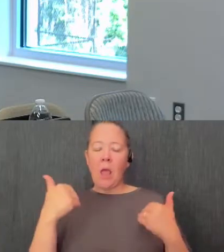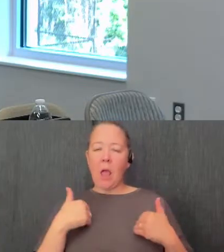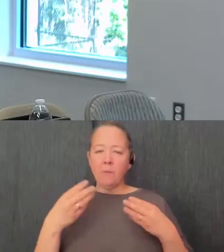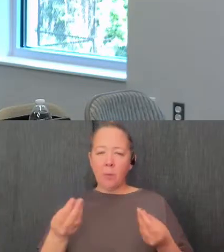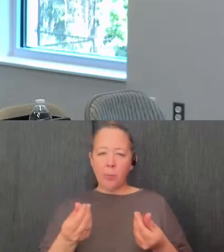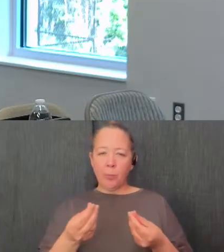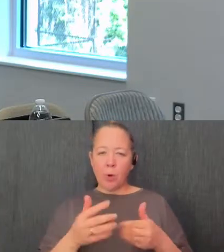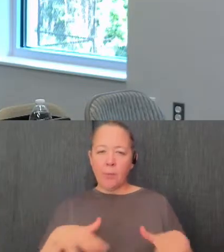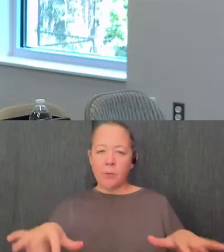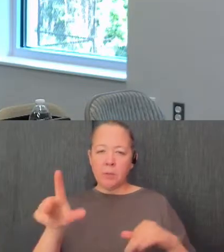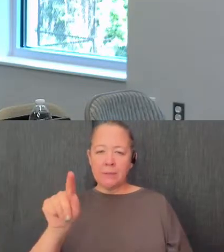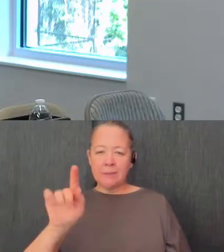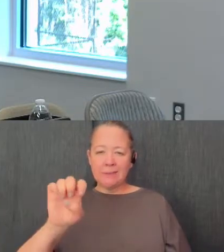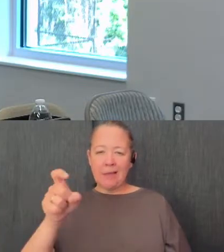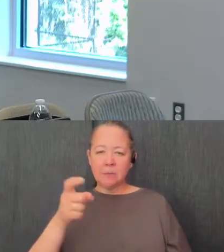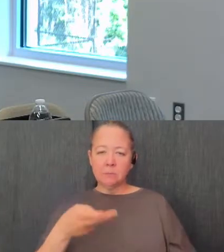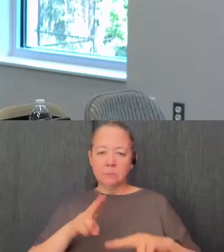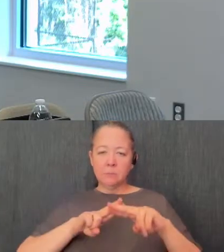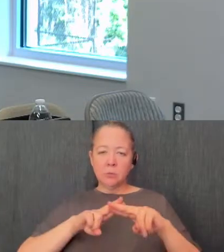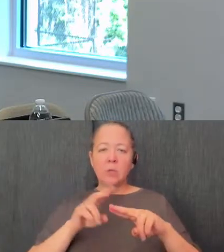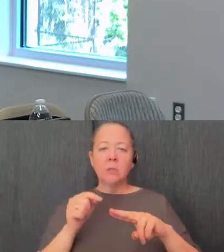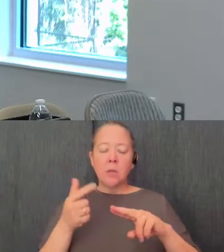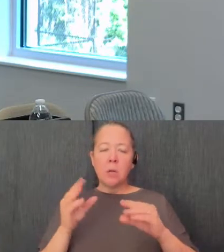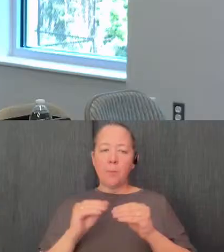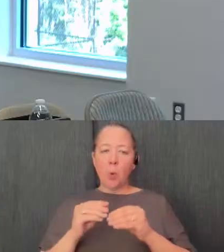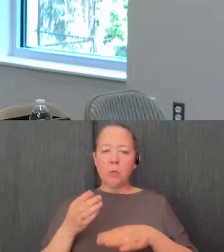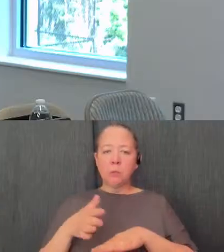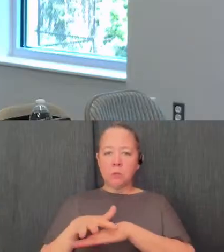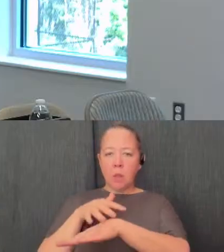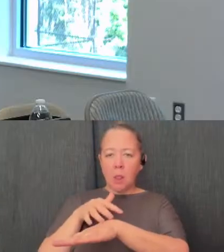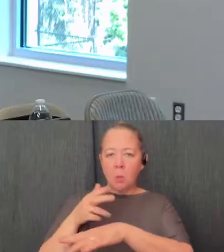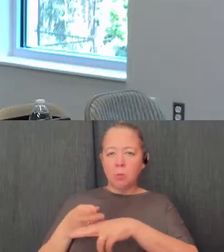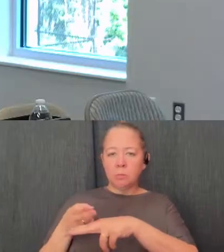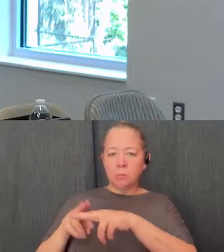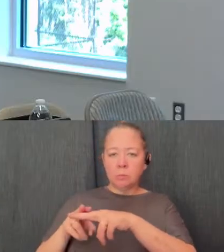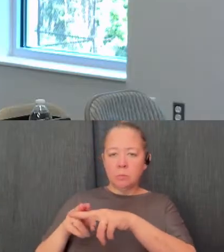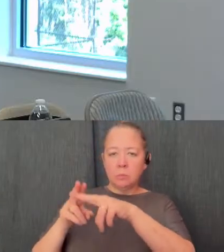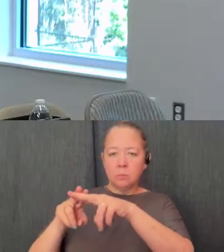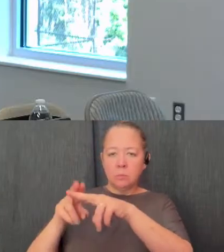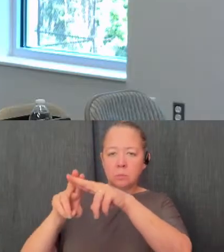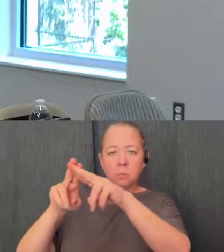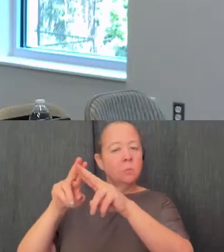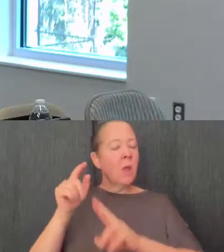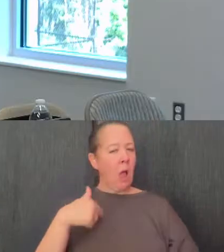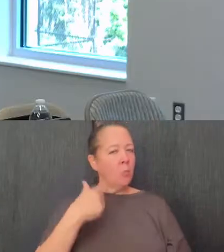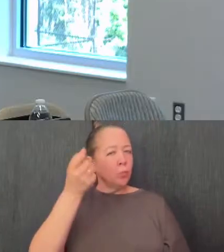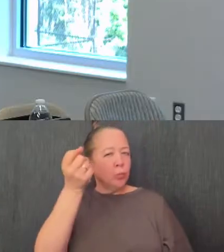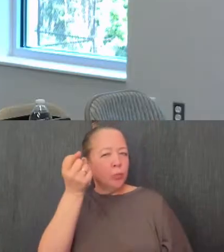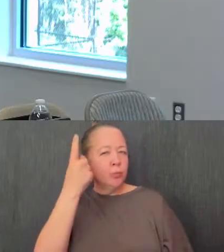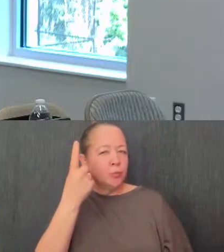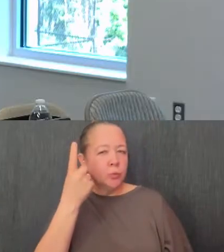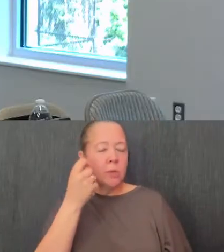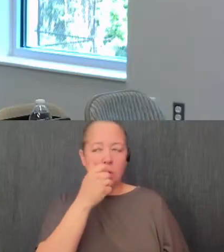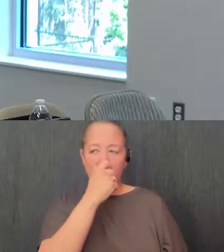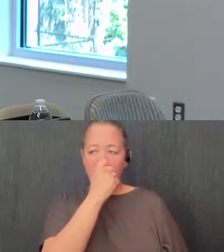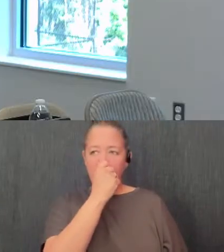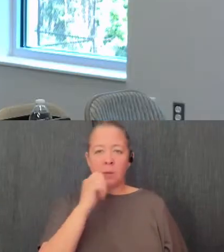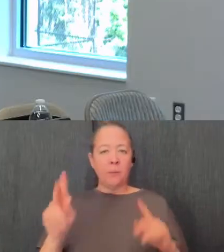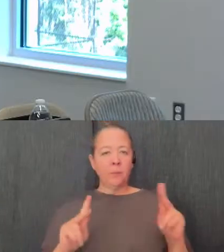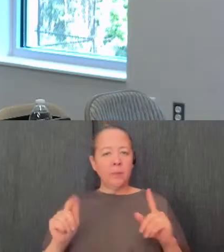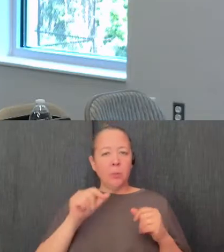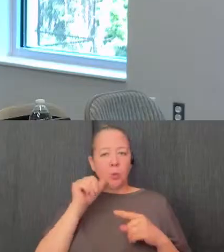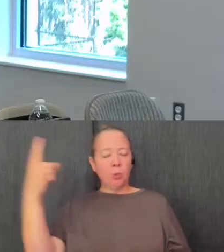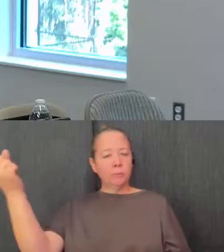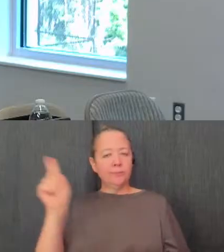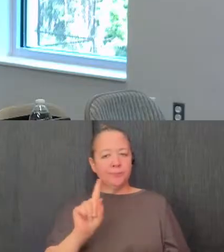more progressive, because I'm very understanding of people who come up here and say, I just don't have the money. And